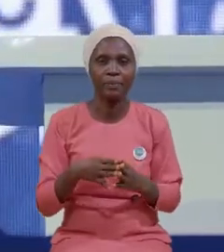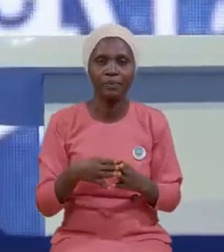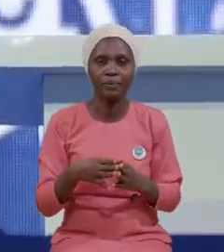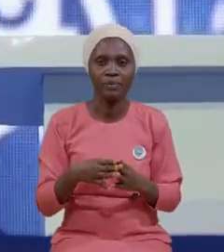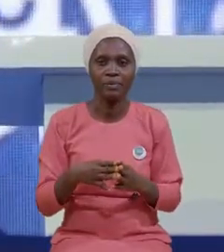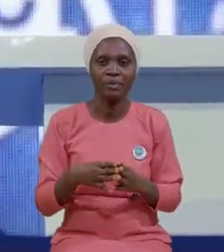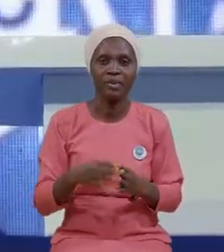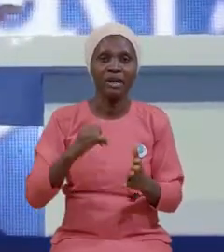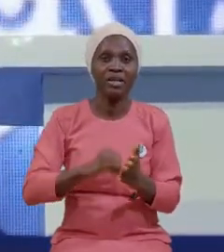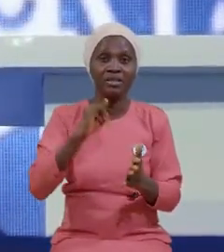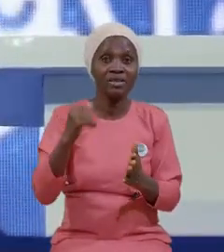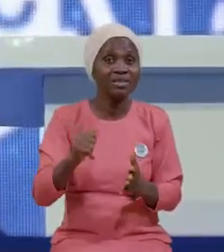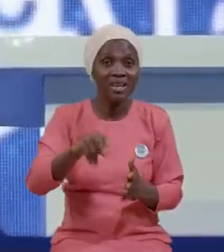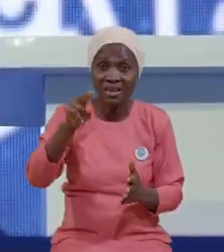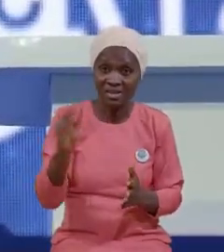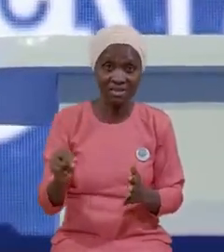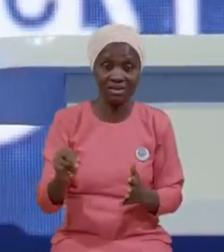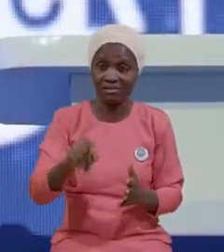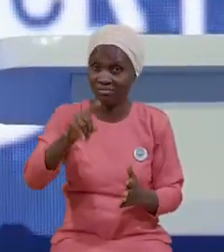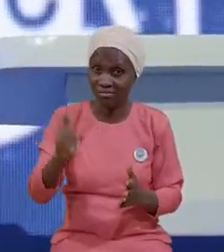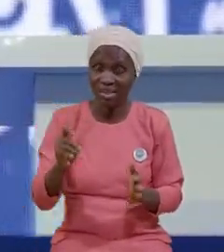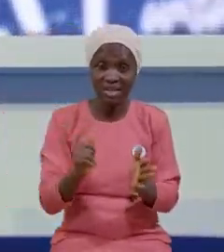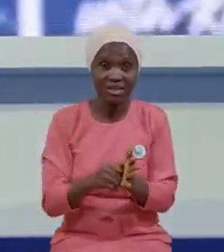need we cannot deal without.